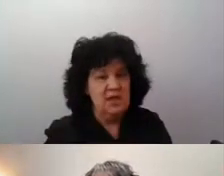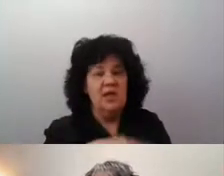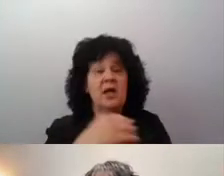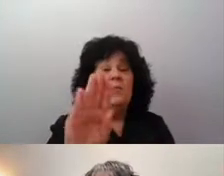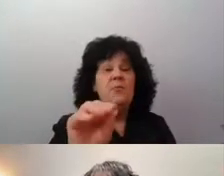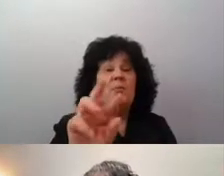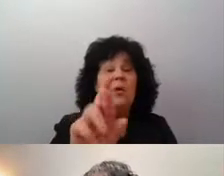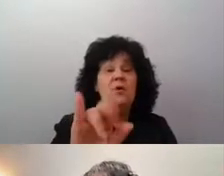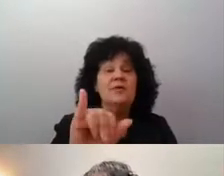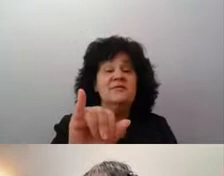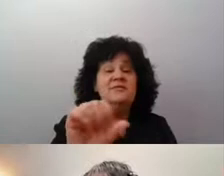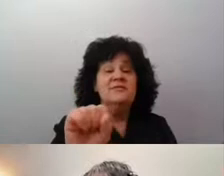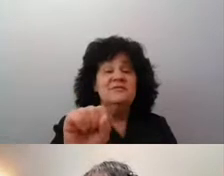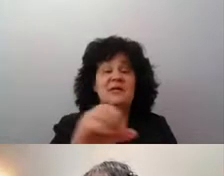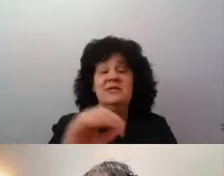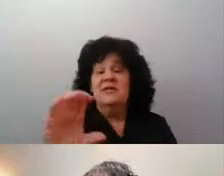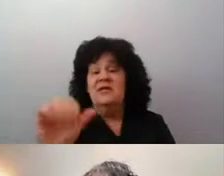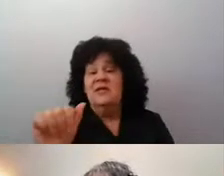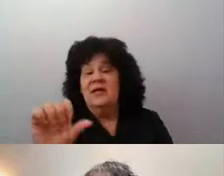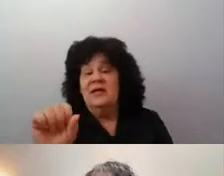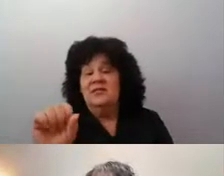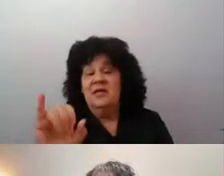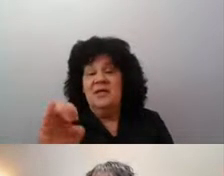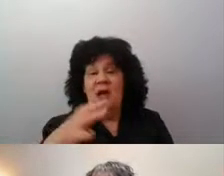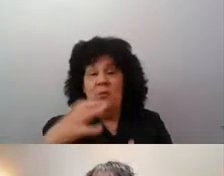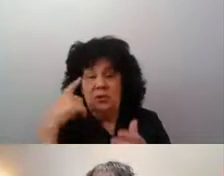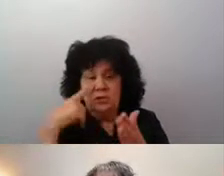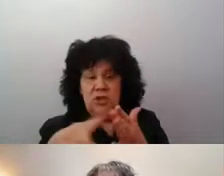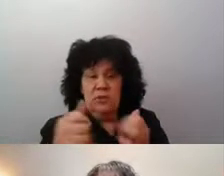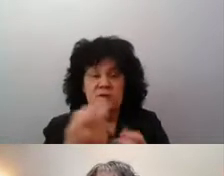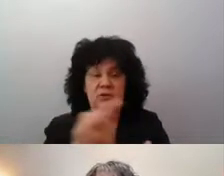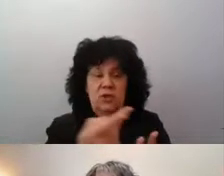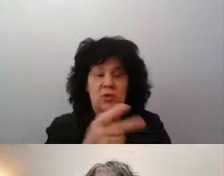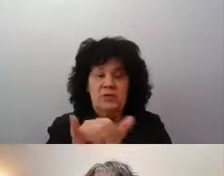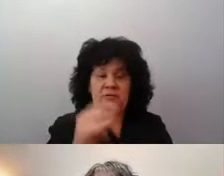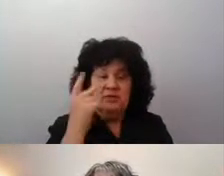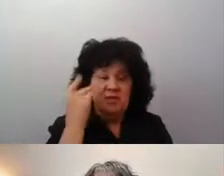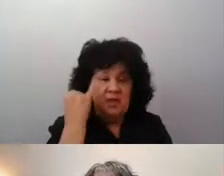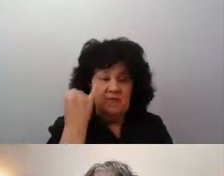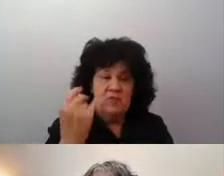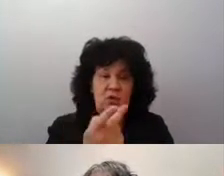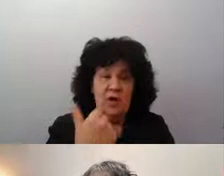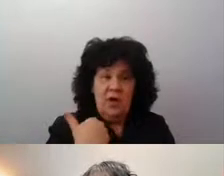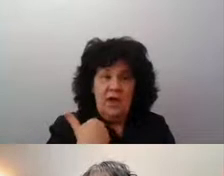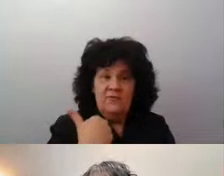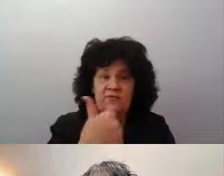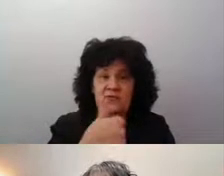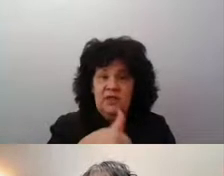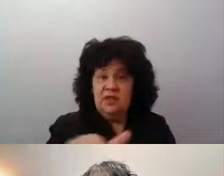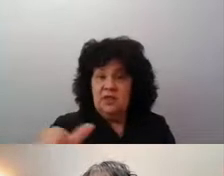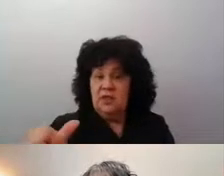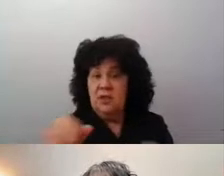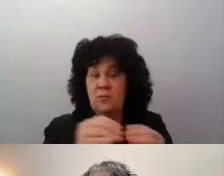just, and Cassie, I also want to check in with you too to see if you have any final thoughts, but